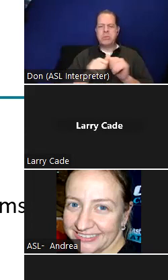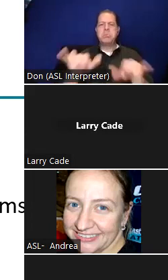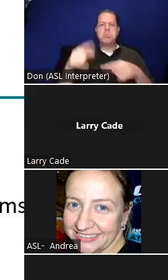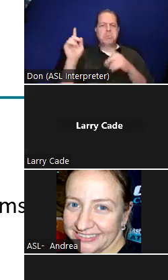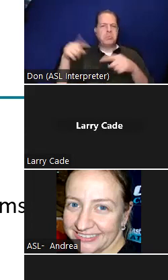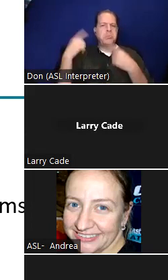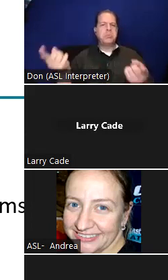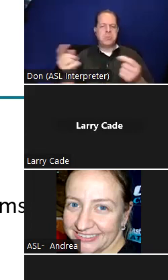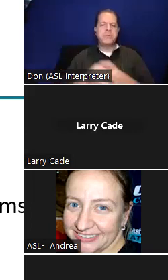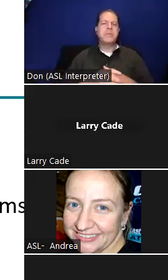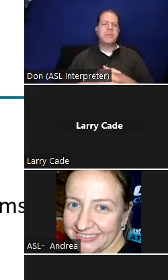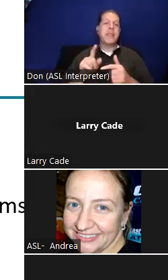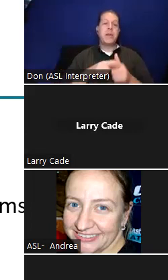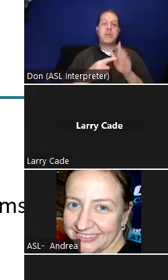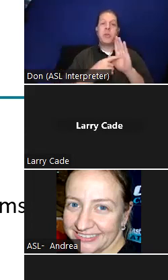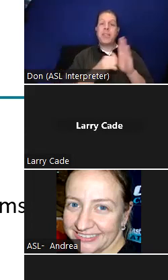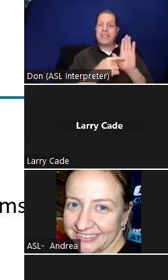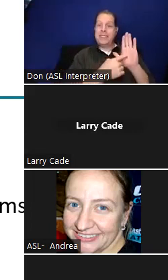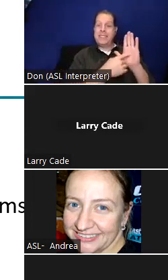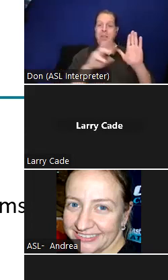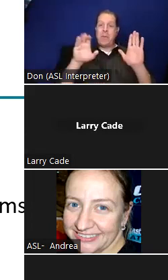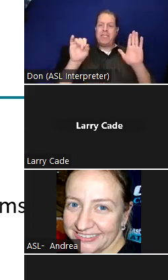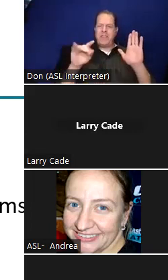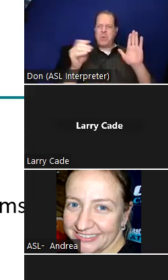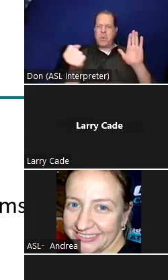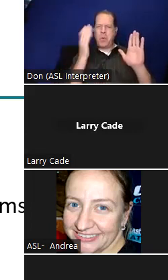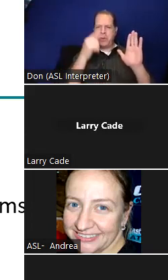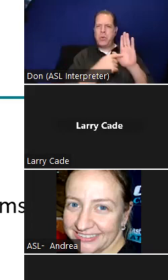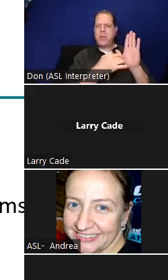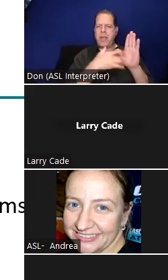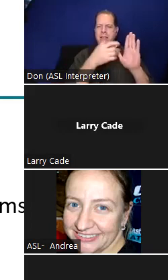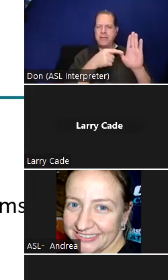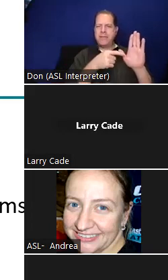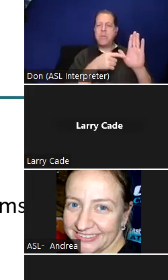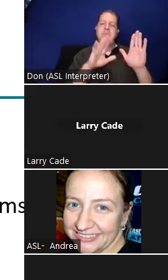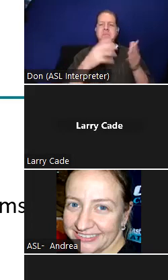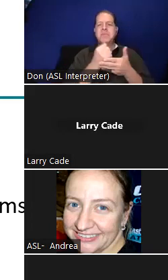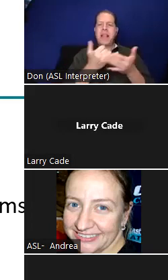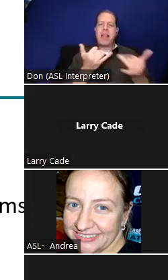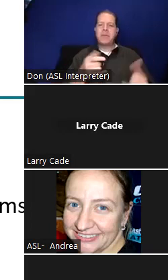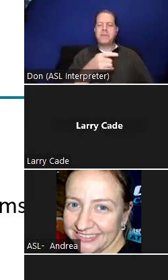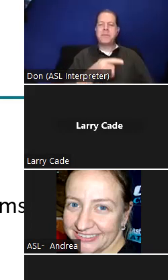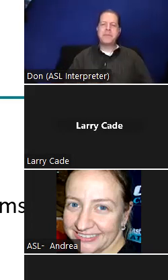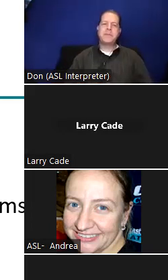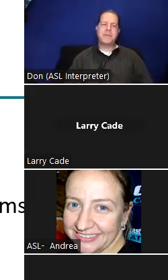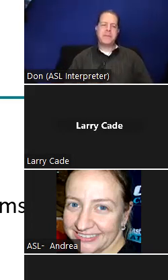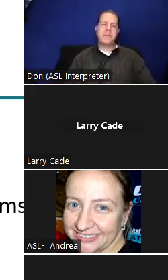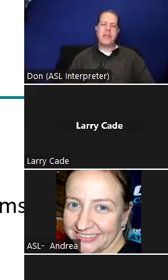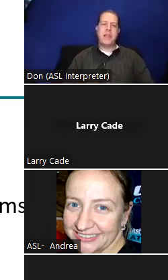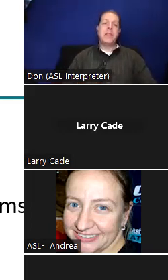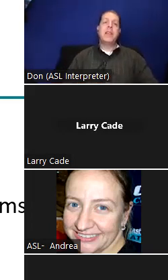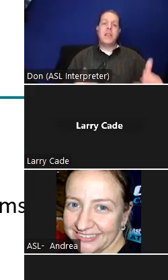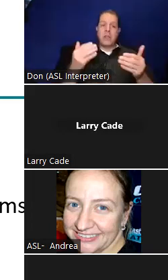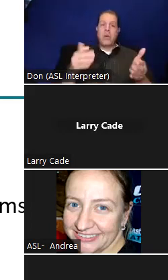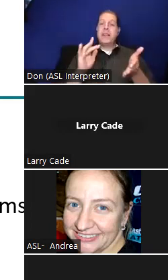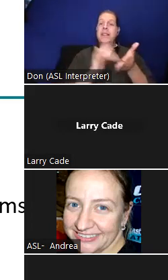And then I will show you this page on the website here in just a moment, or we might as well do it now, actually. Go ahead and click on this